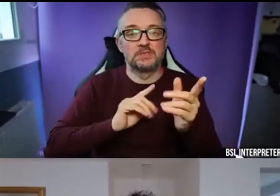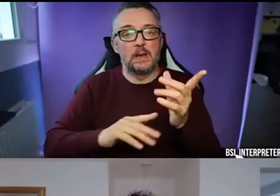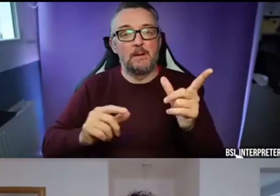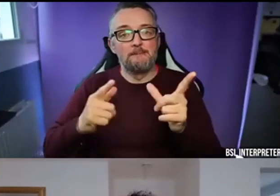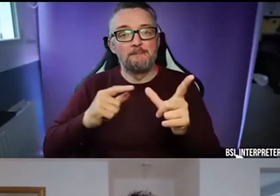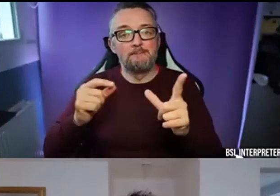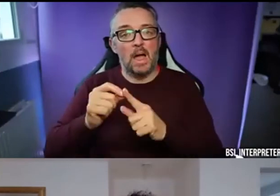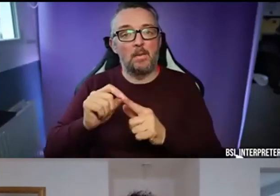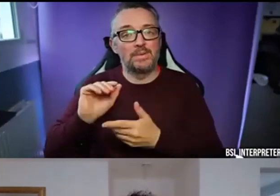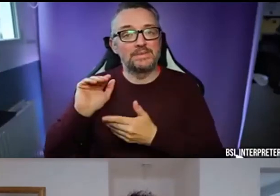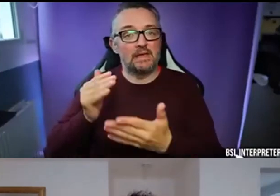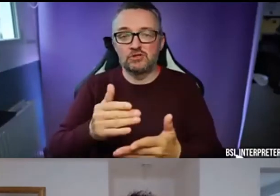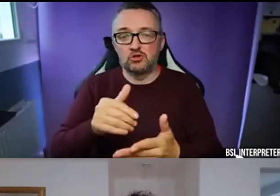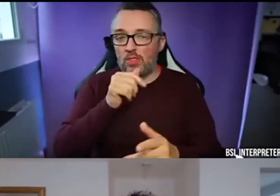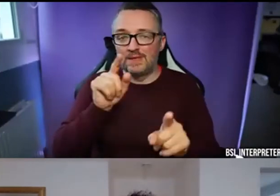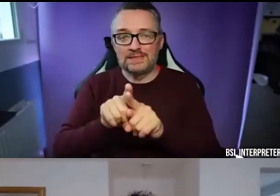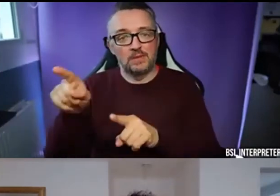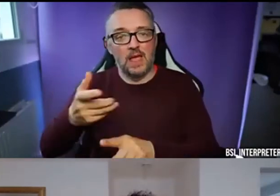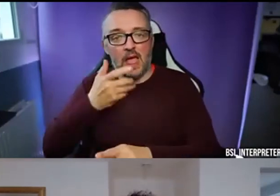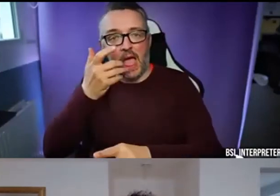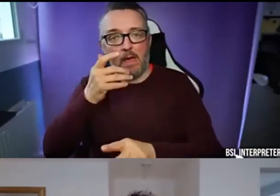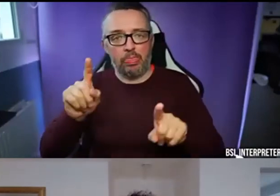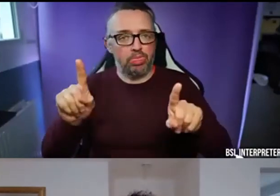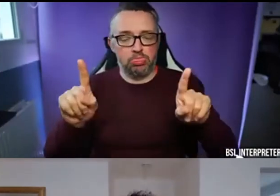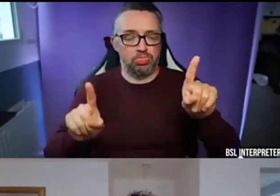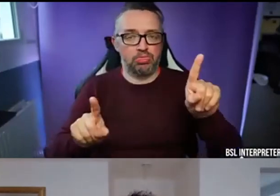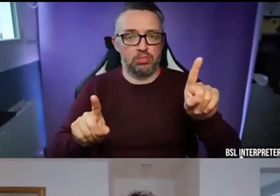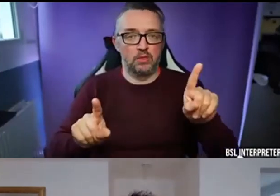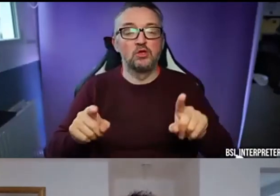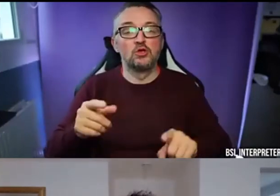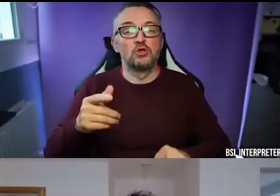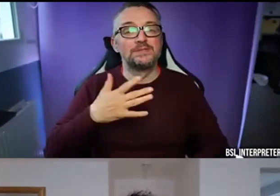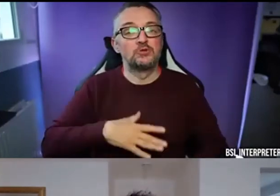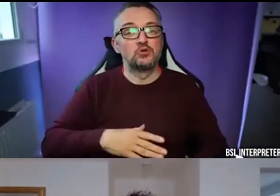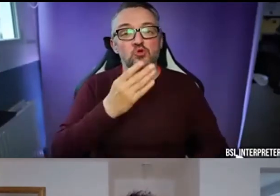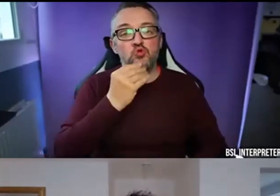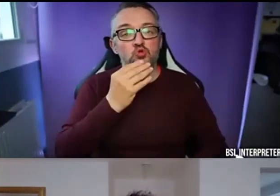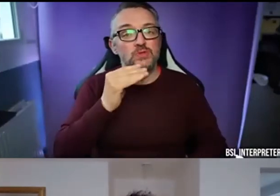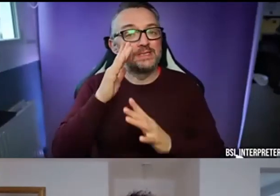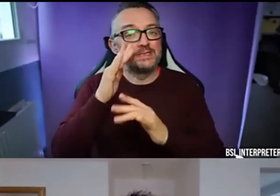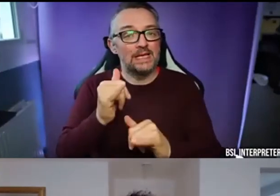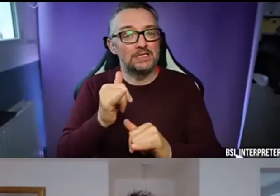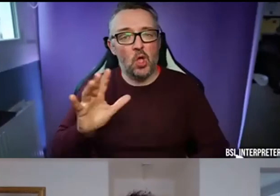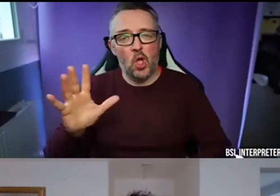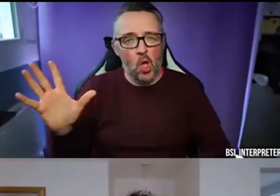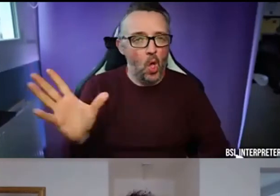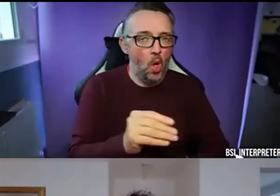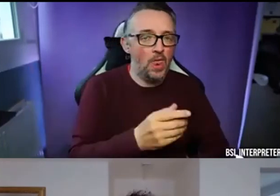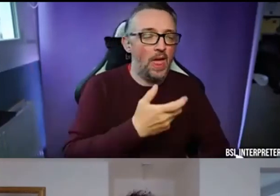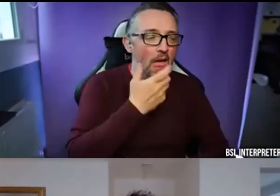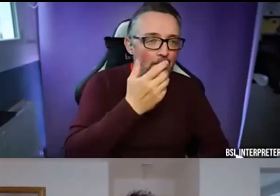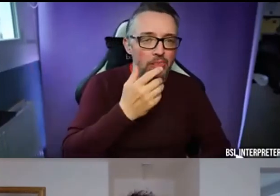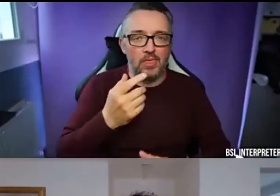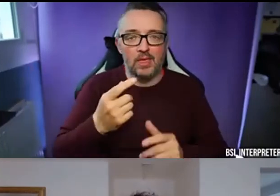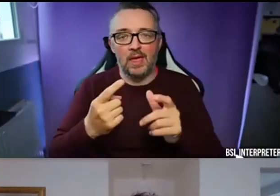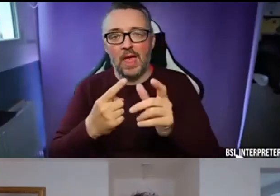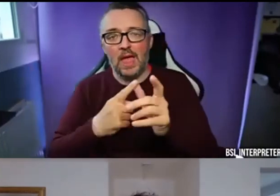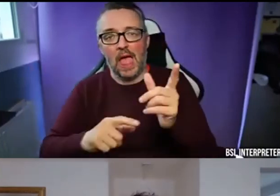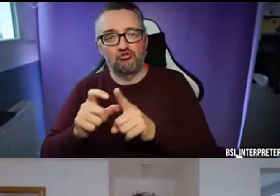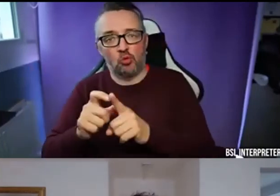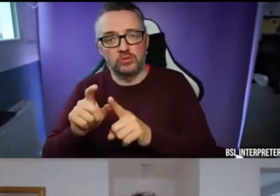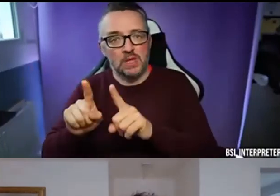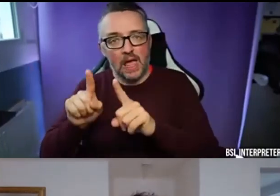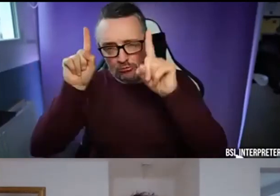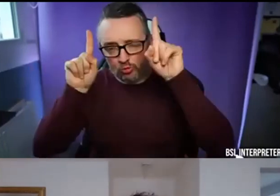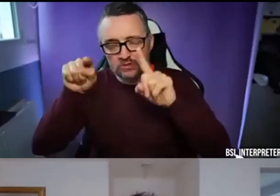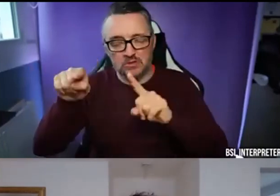not available. So there should be user testing across all of these services to ensure that. Pedestrian